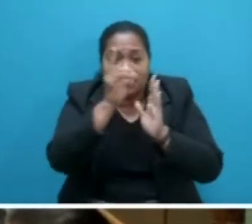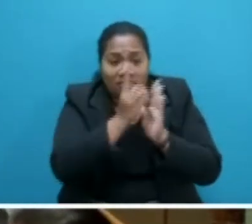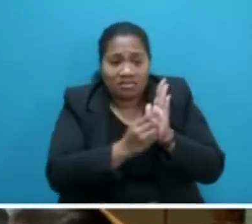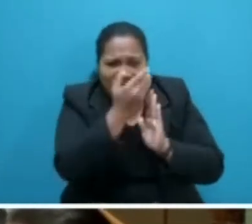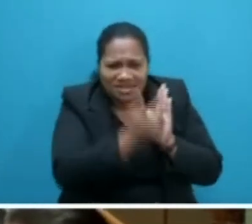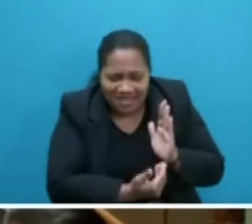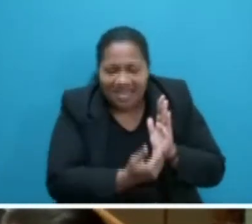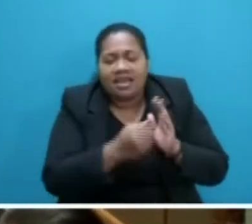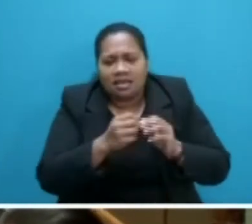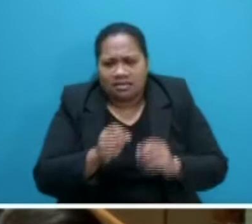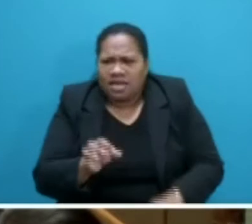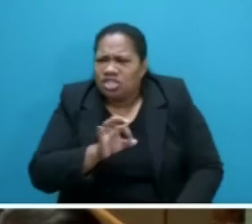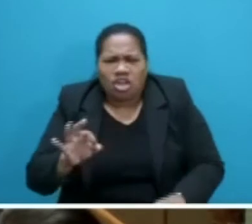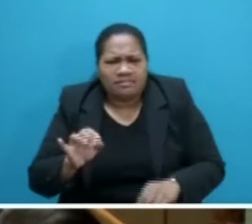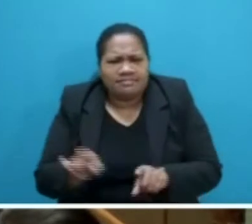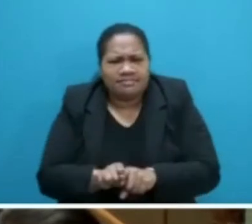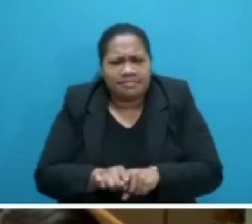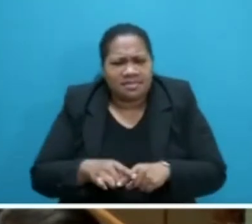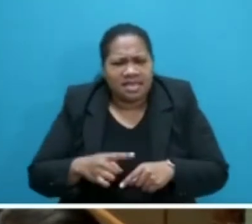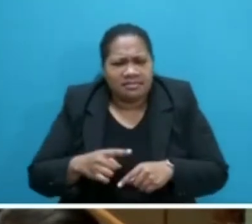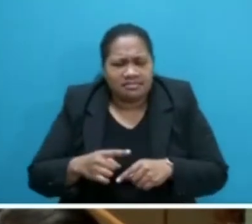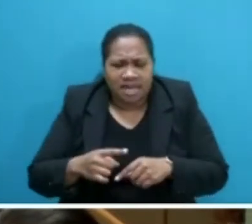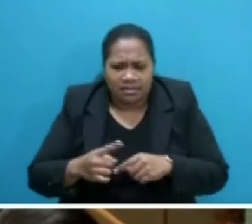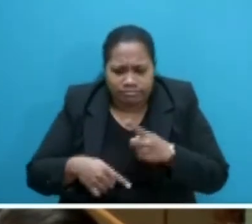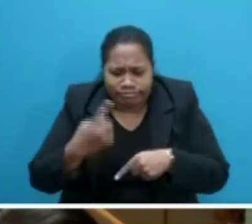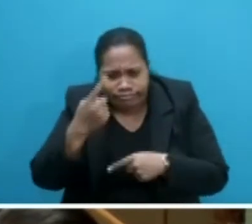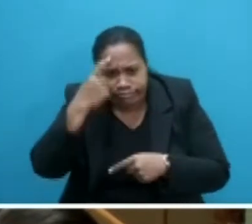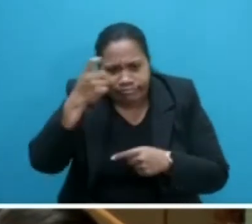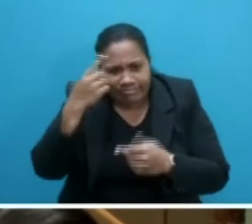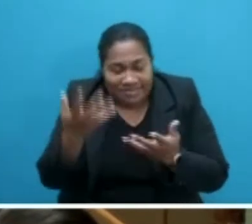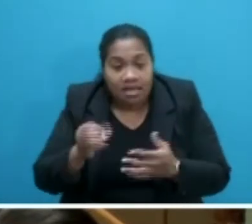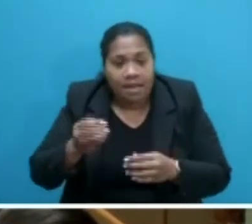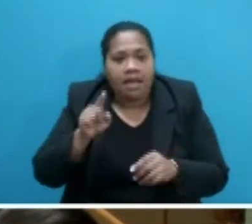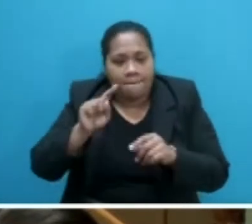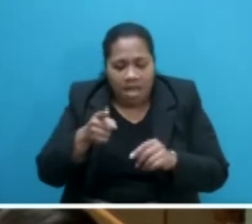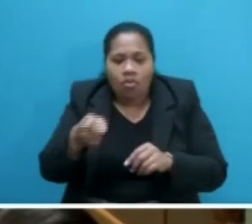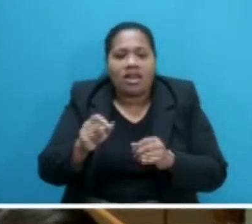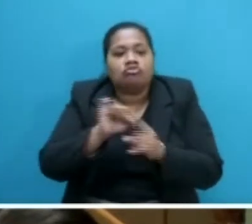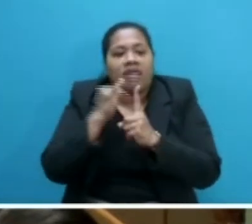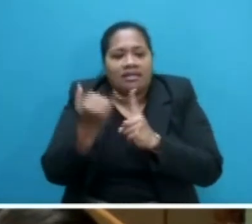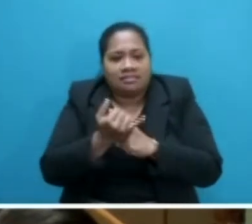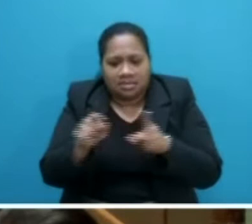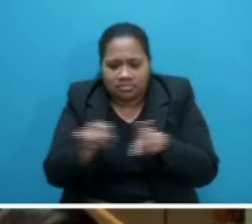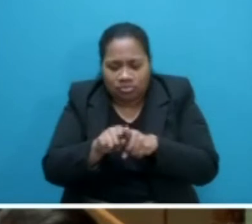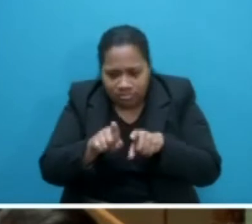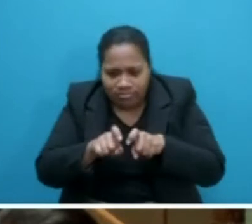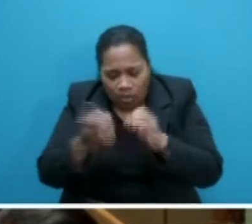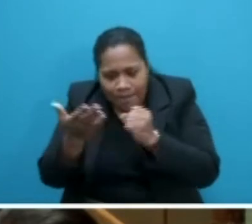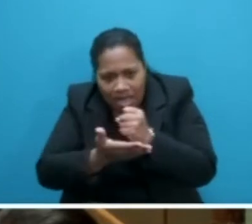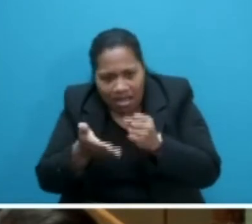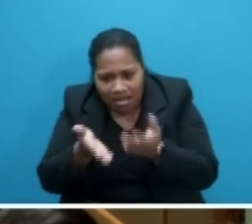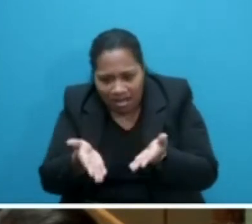ideal. It is their societal baseline. They will accept nothing less than a Fiji where